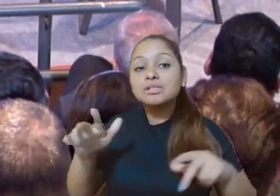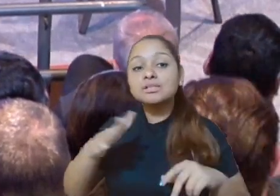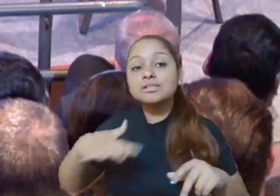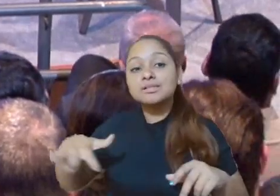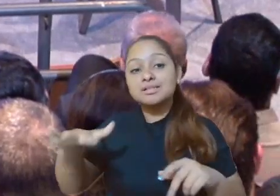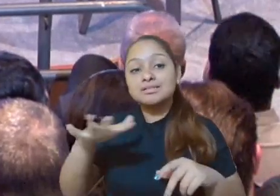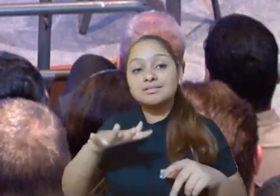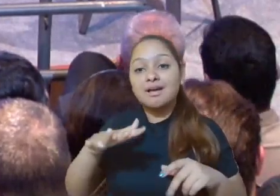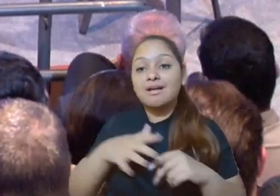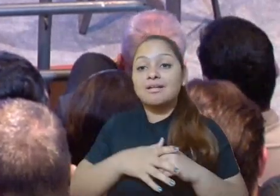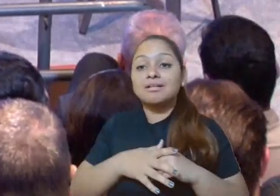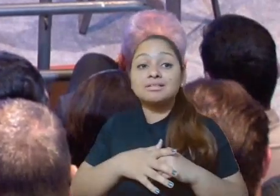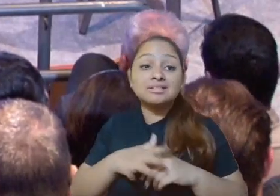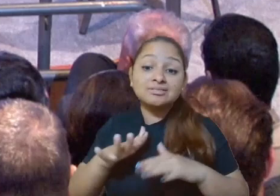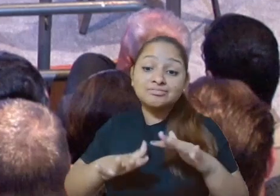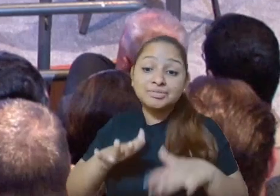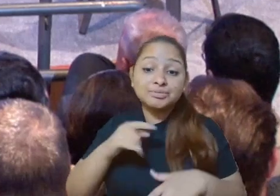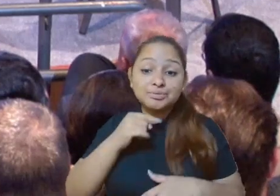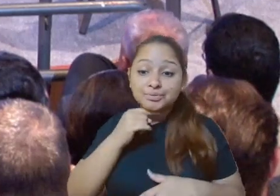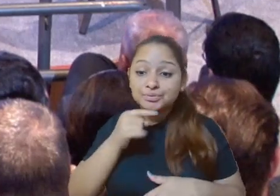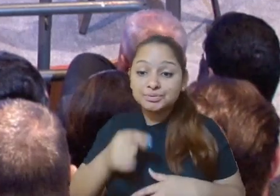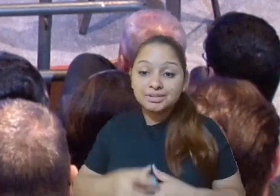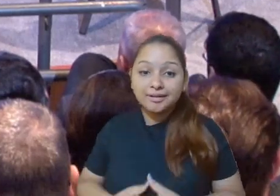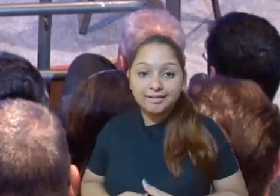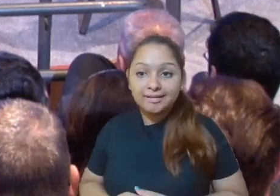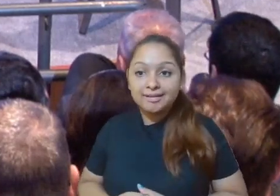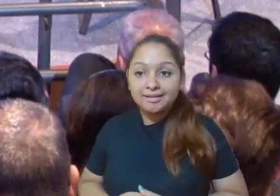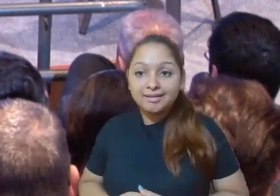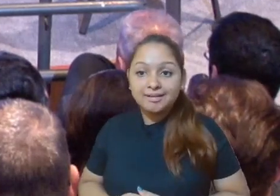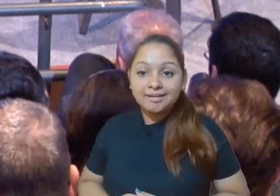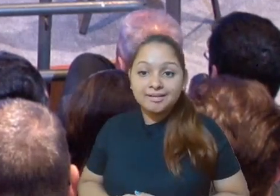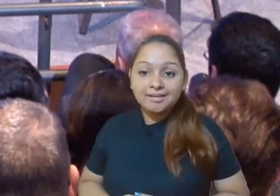capitals and access this universe that is not the core of what they're doing?